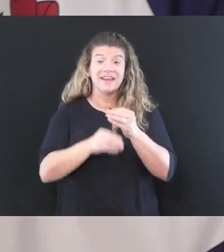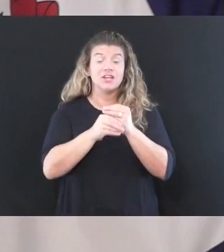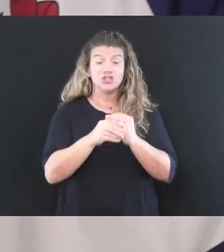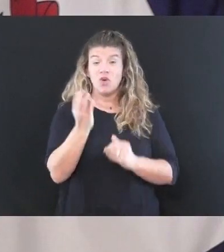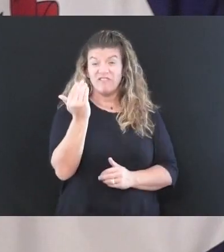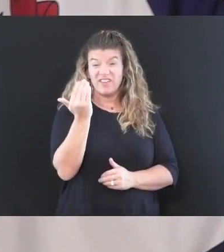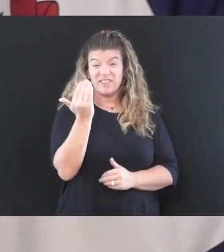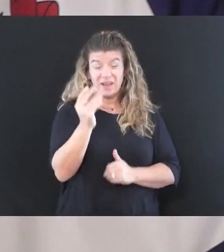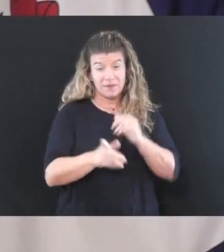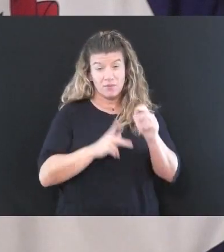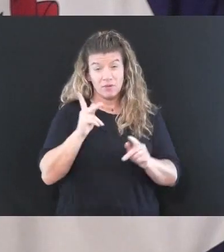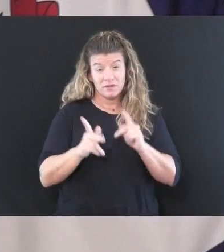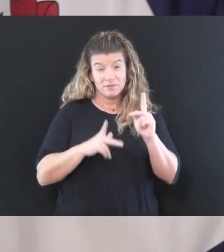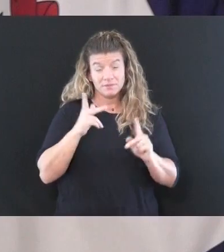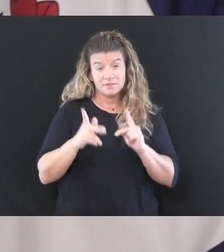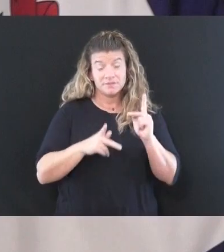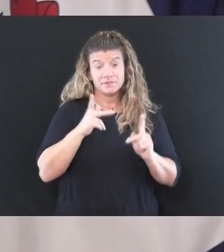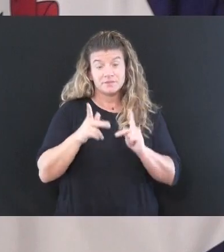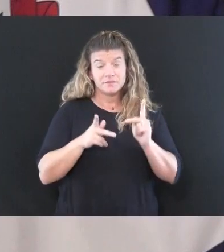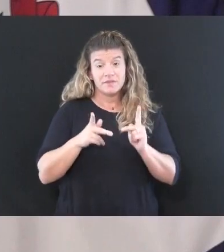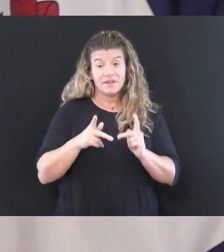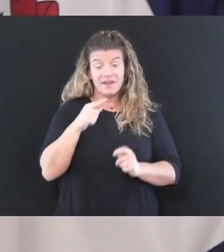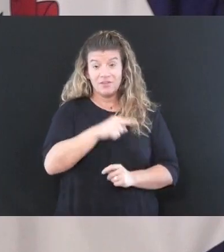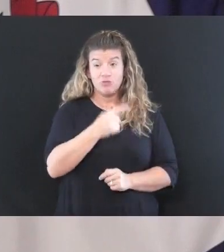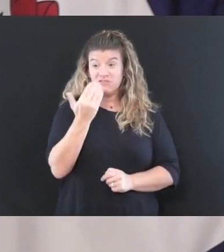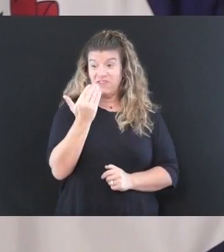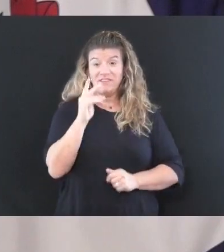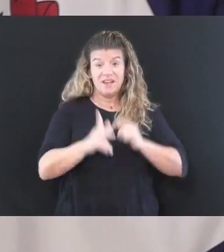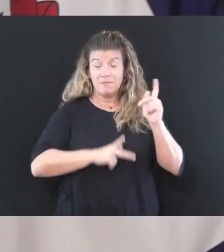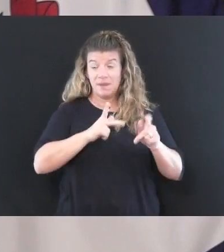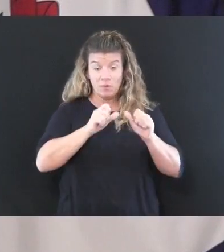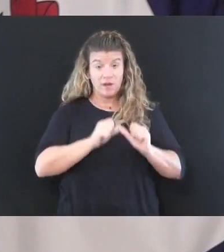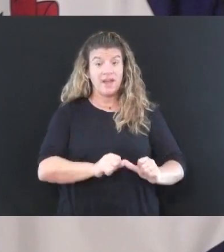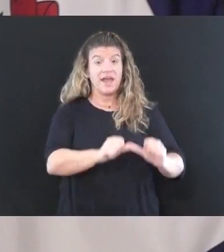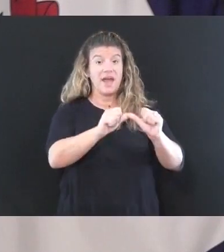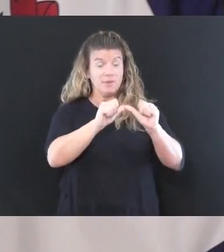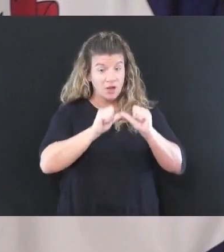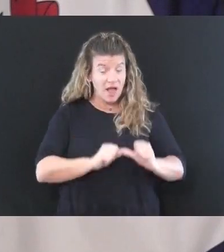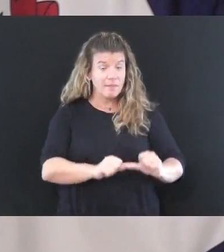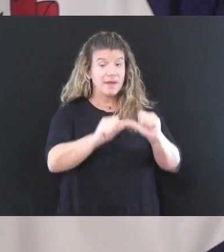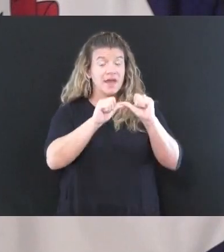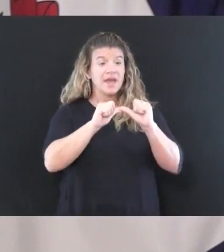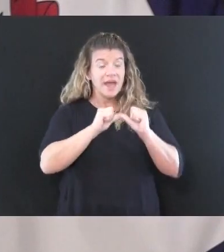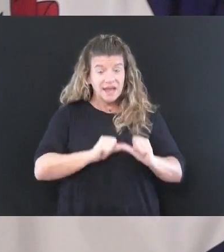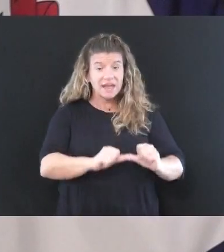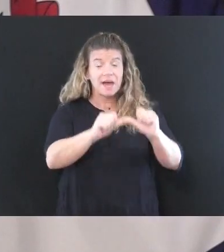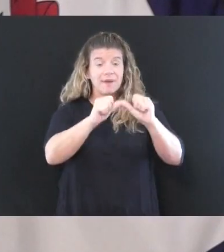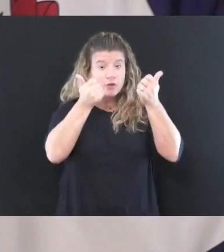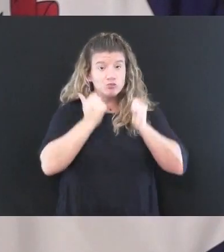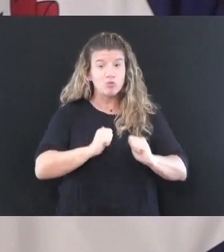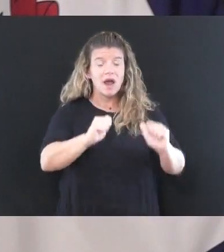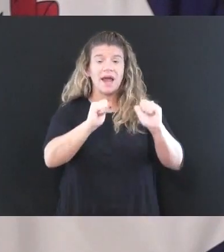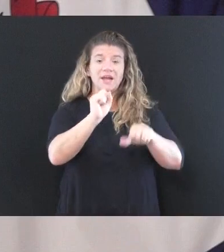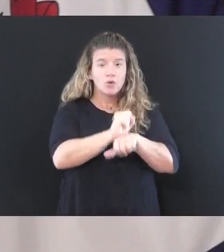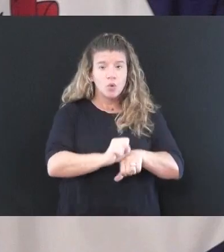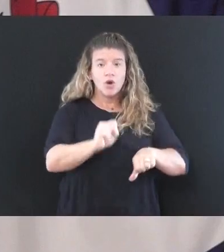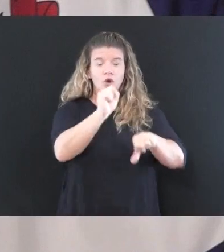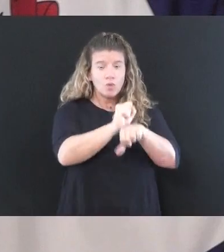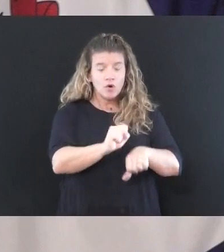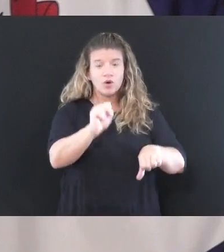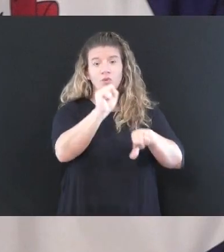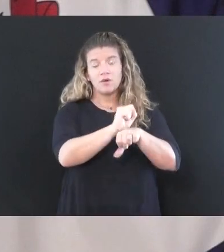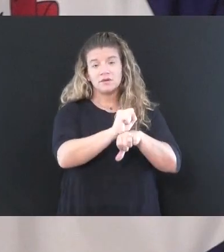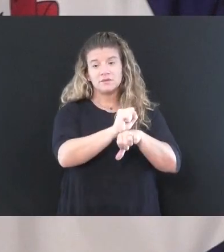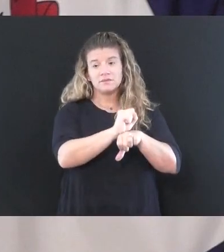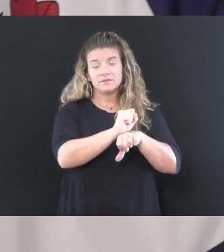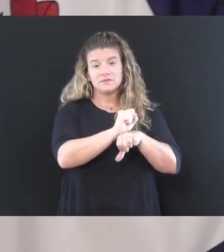West Virginians that kept climbing and kept working and everything, and they're